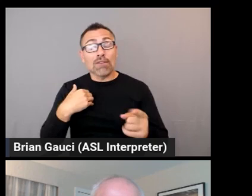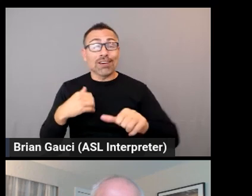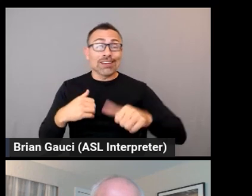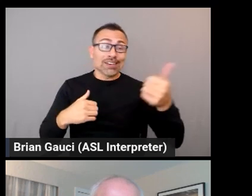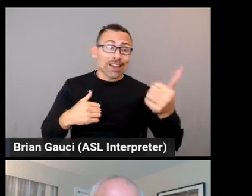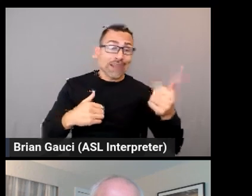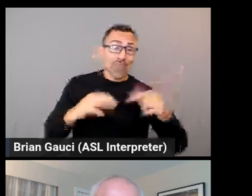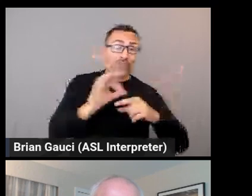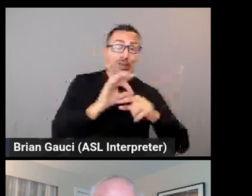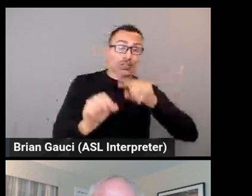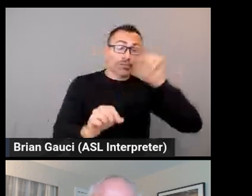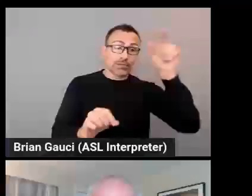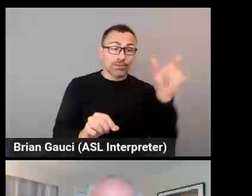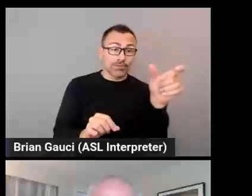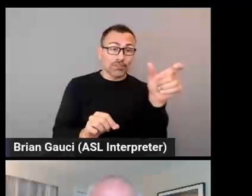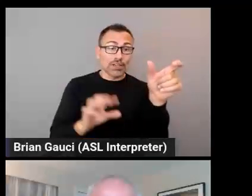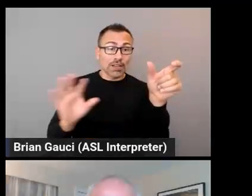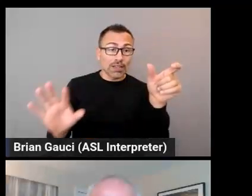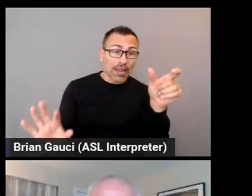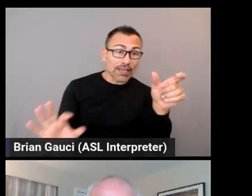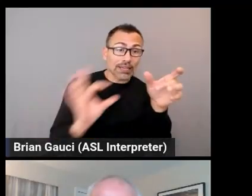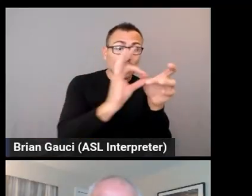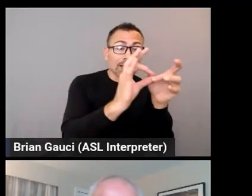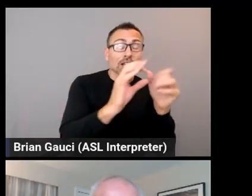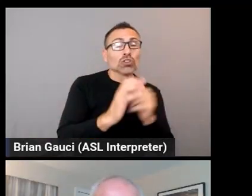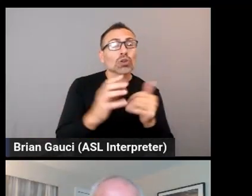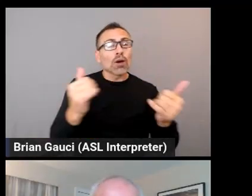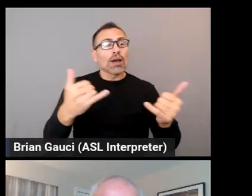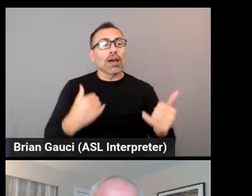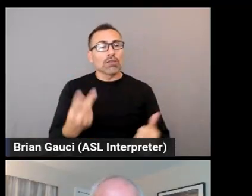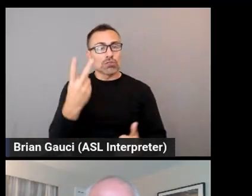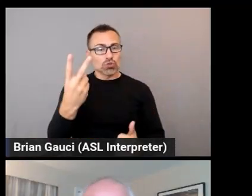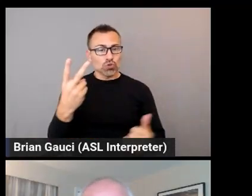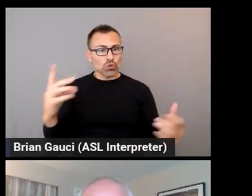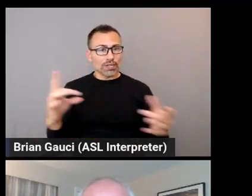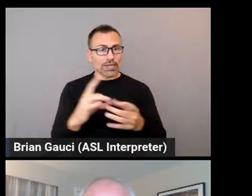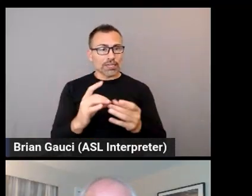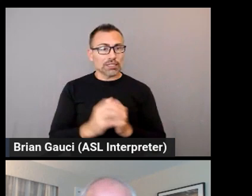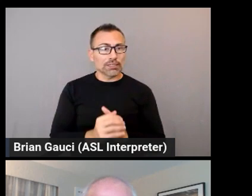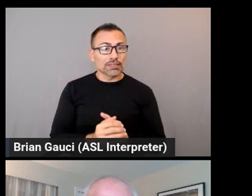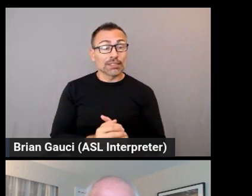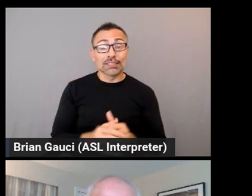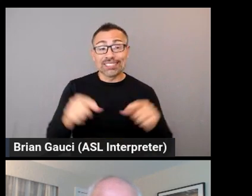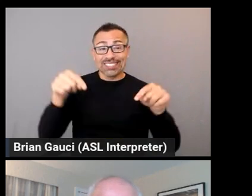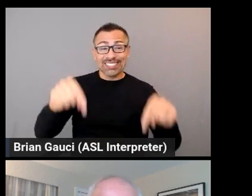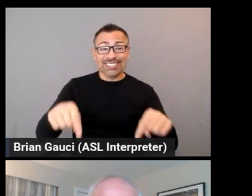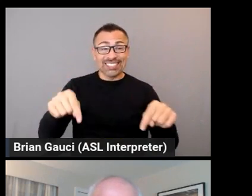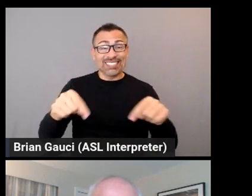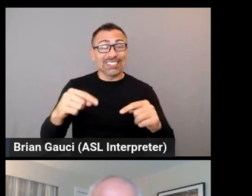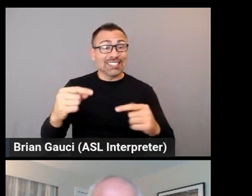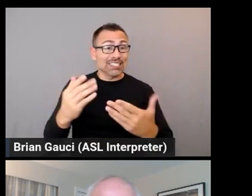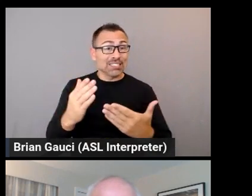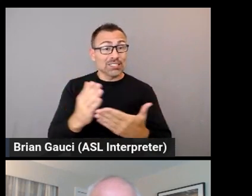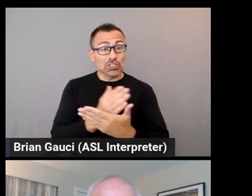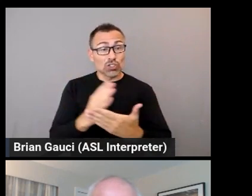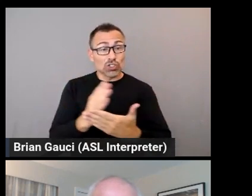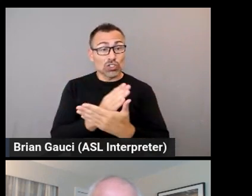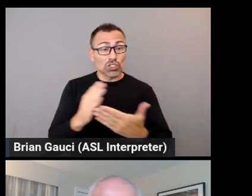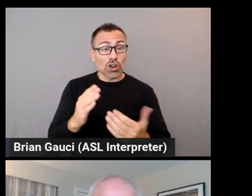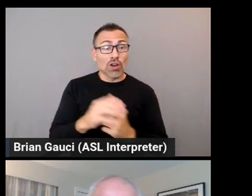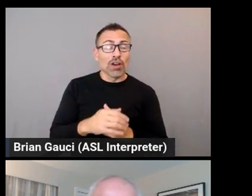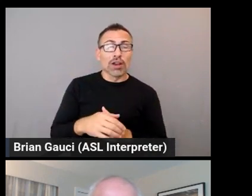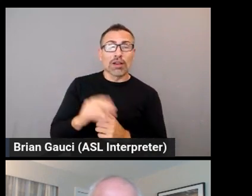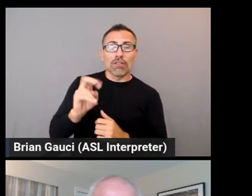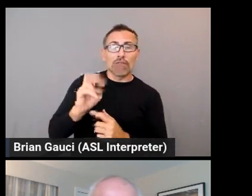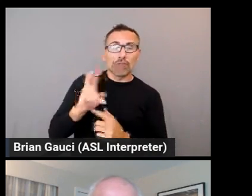other types of connections we can make. This sharing environment variable. So now I have access in the CloudFormation template,